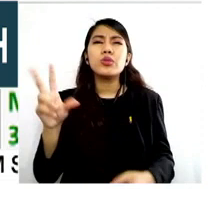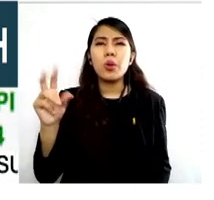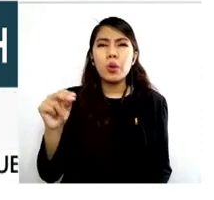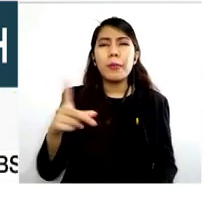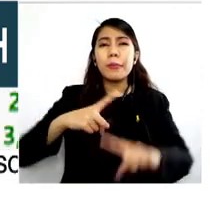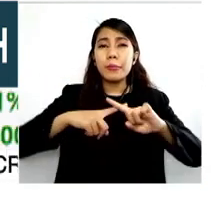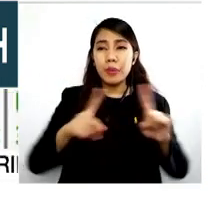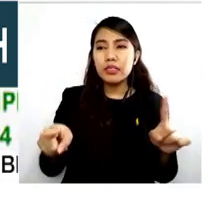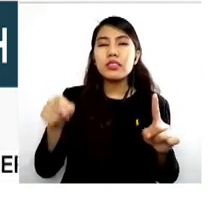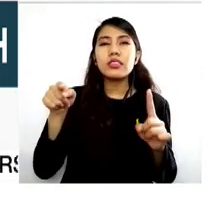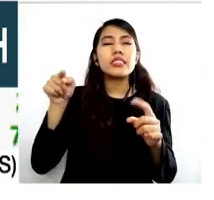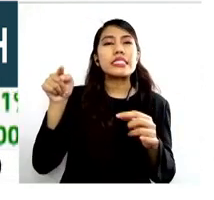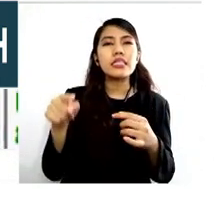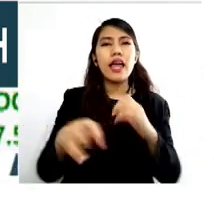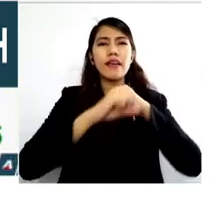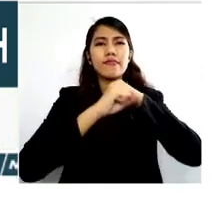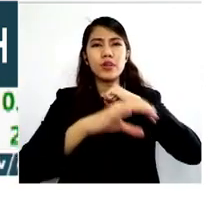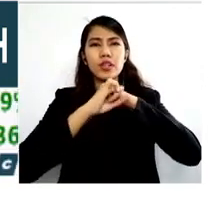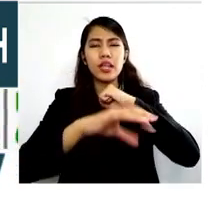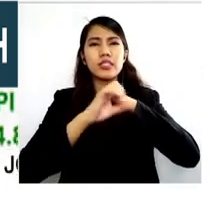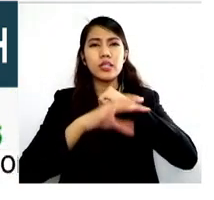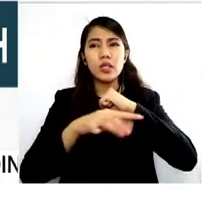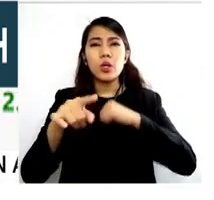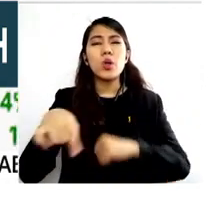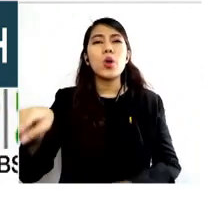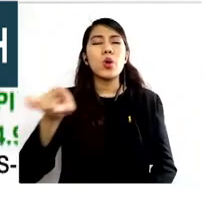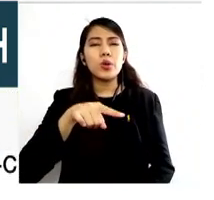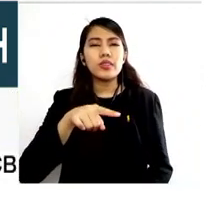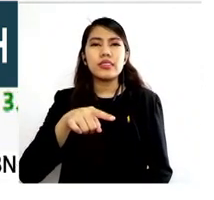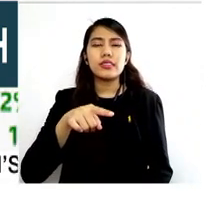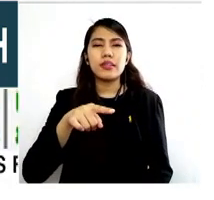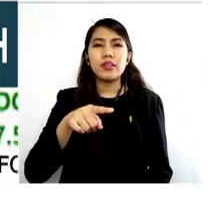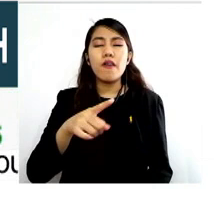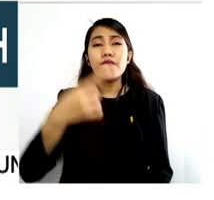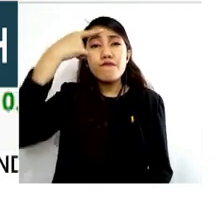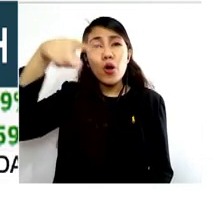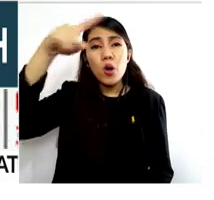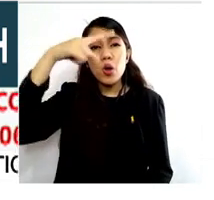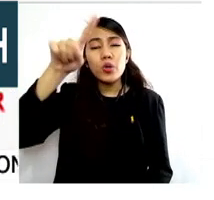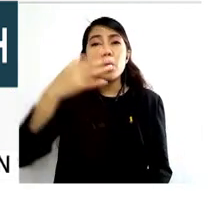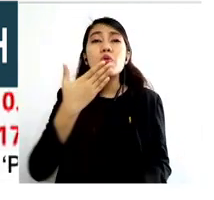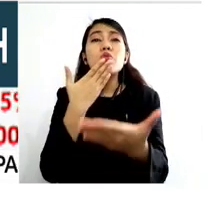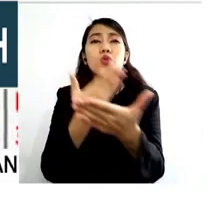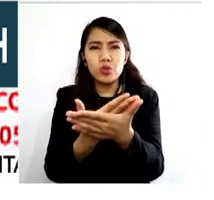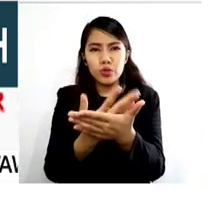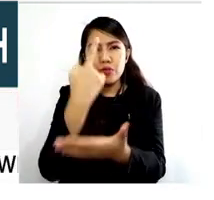on the side, no? But these are people whose advocacy are for the good of our constituencies, so good of our